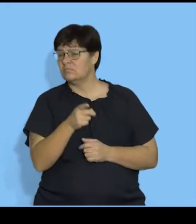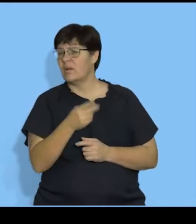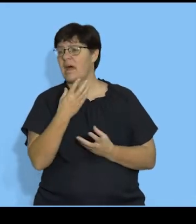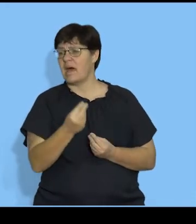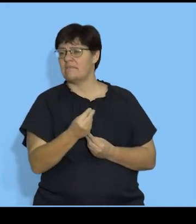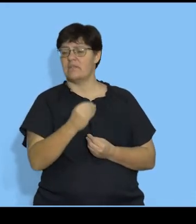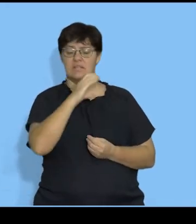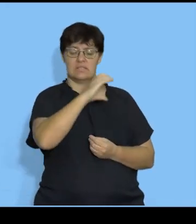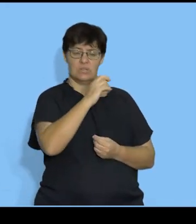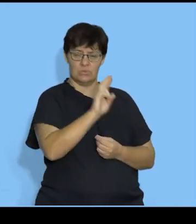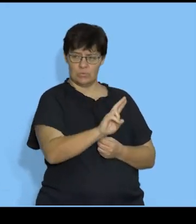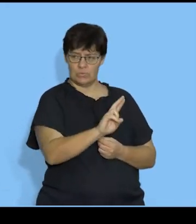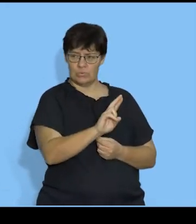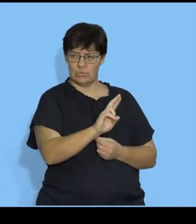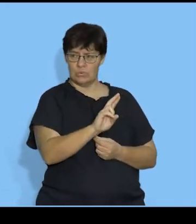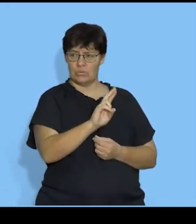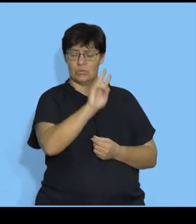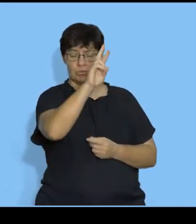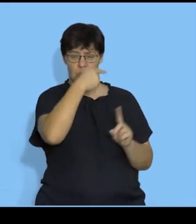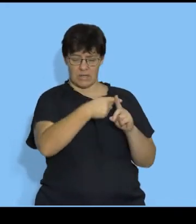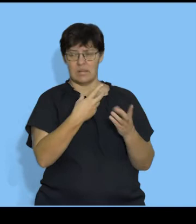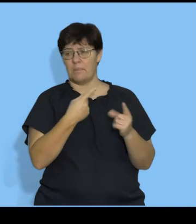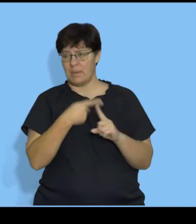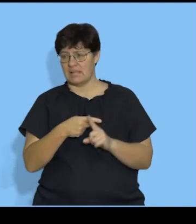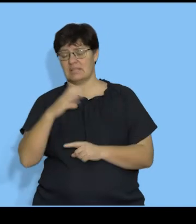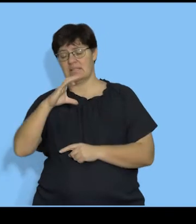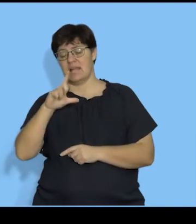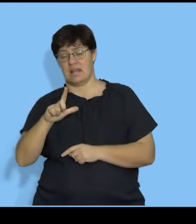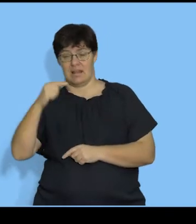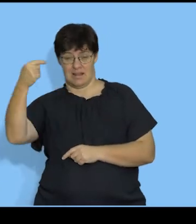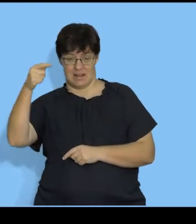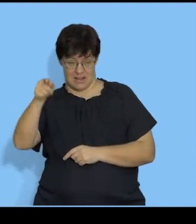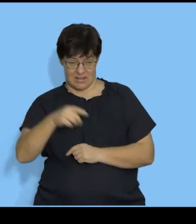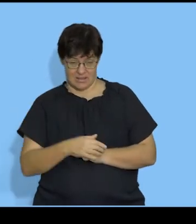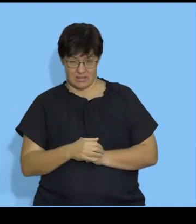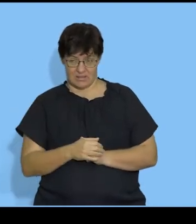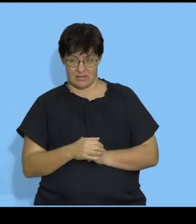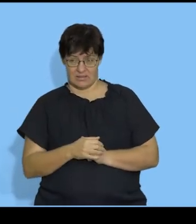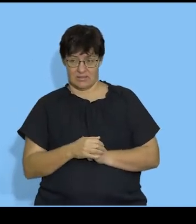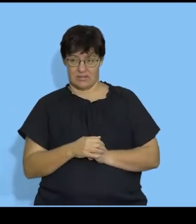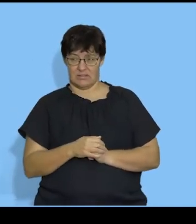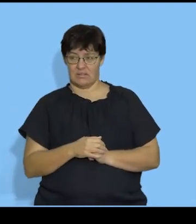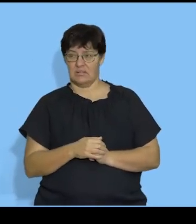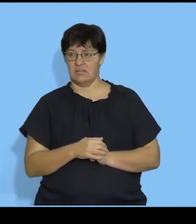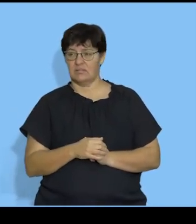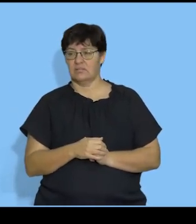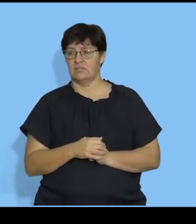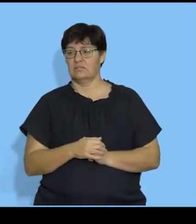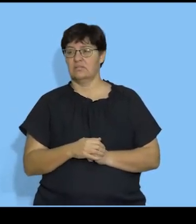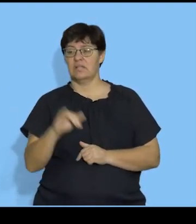ions, all right, as well as the chloride ions. Very, very important. And then if we put some zinc